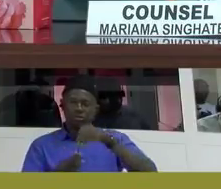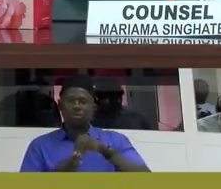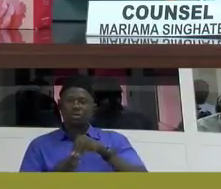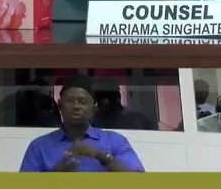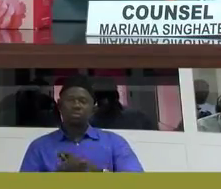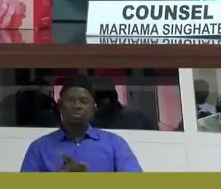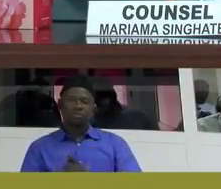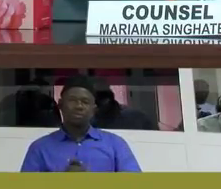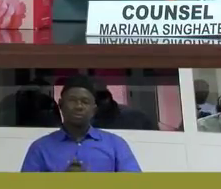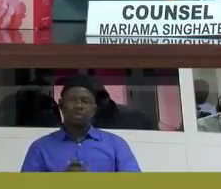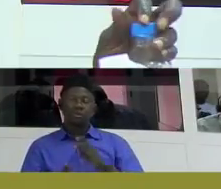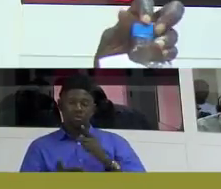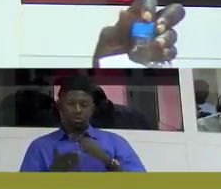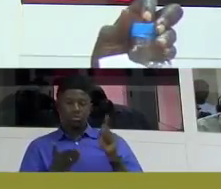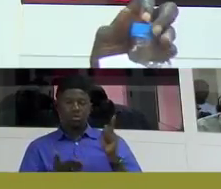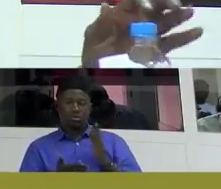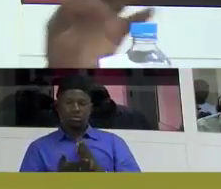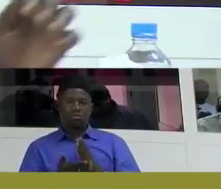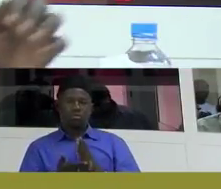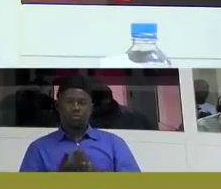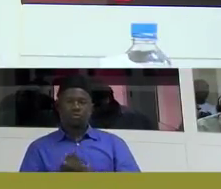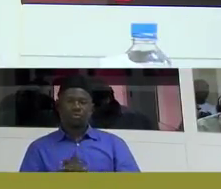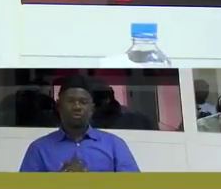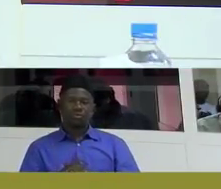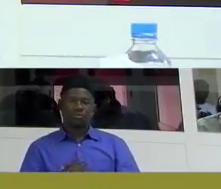is correct, too. And